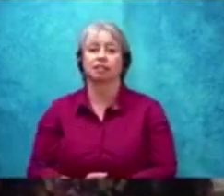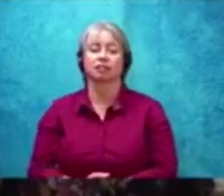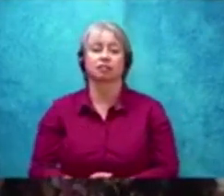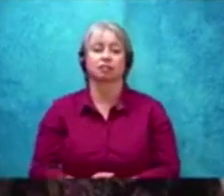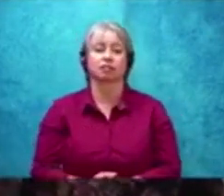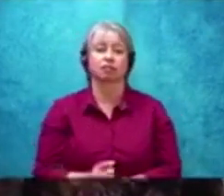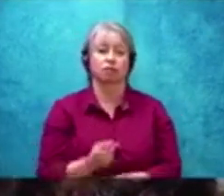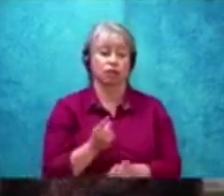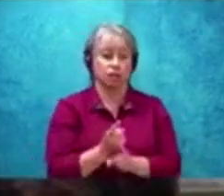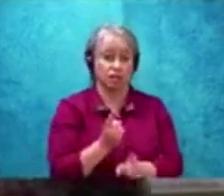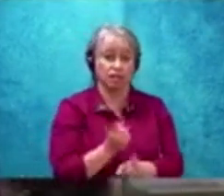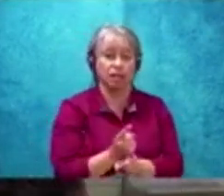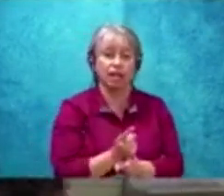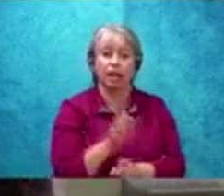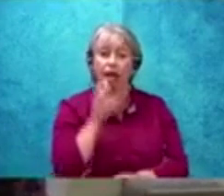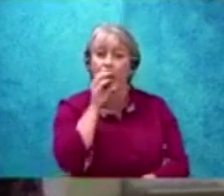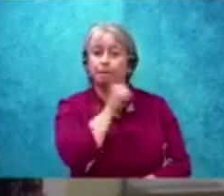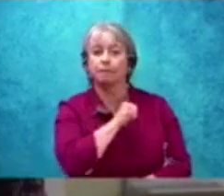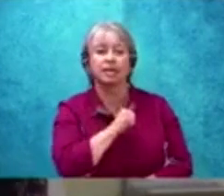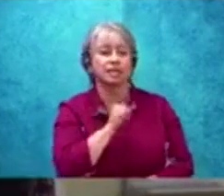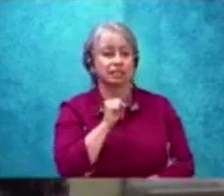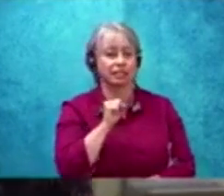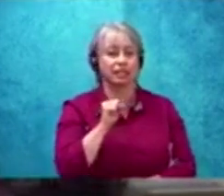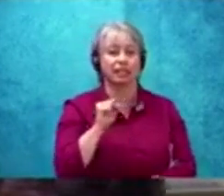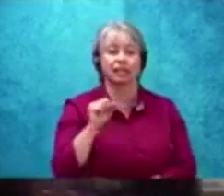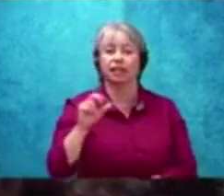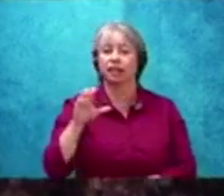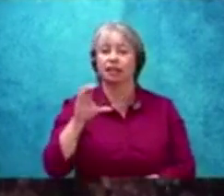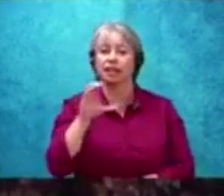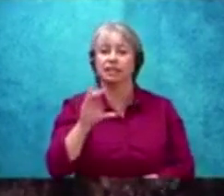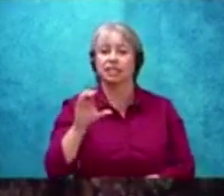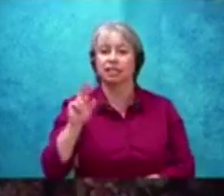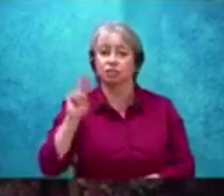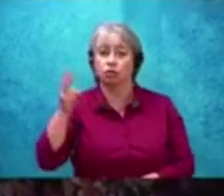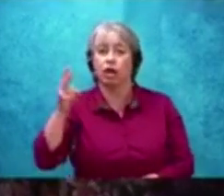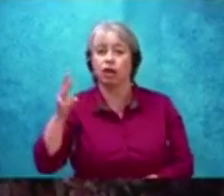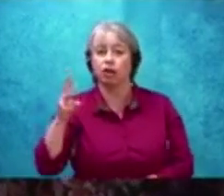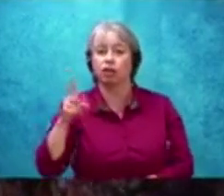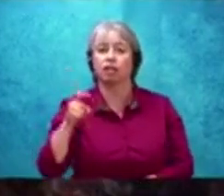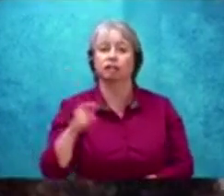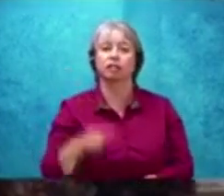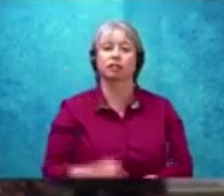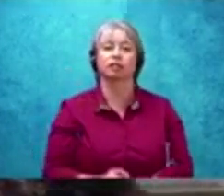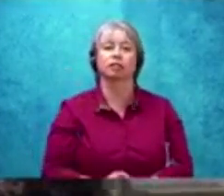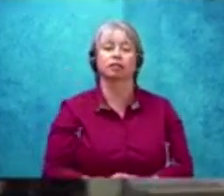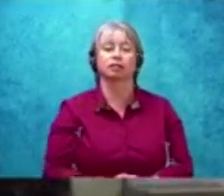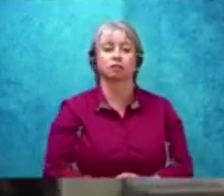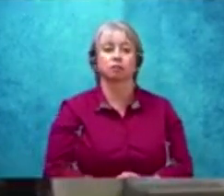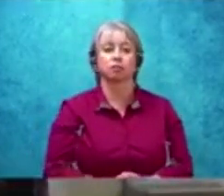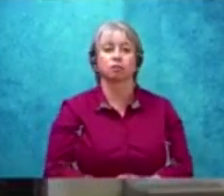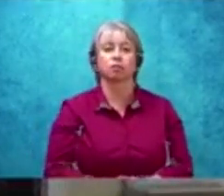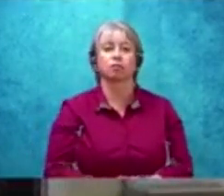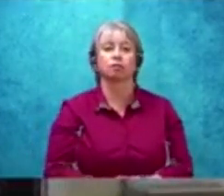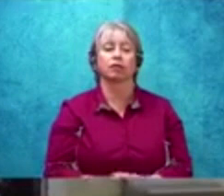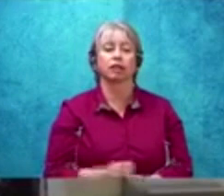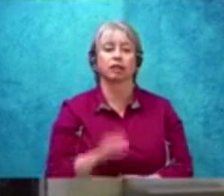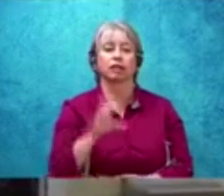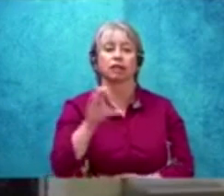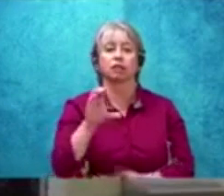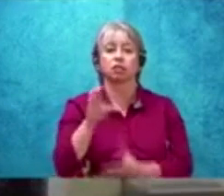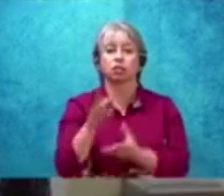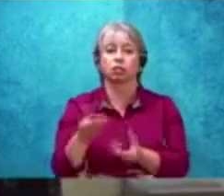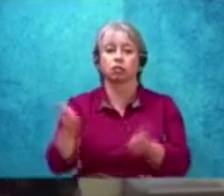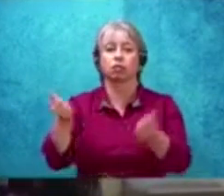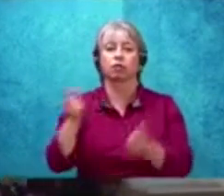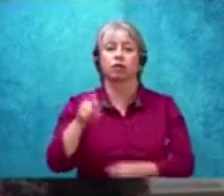right. I'm missing that squared on the C. Now I need to solve. I need to solve for C by taking the